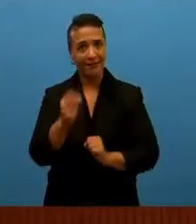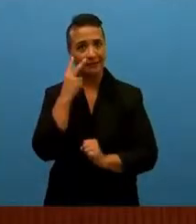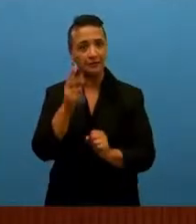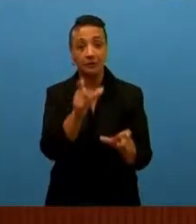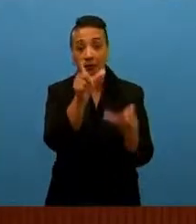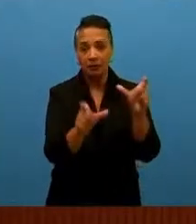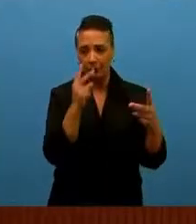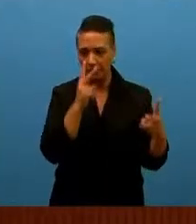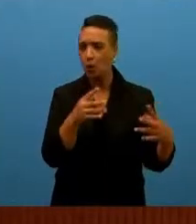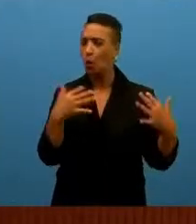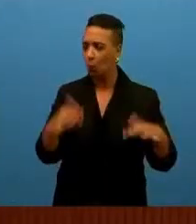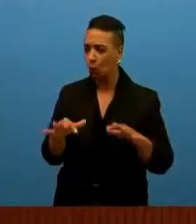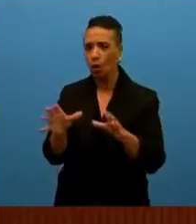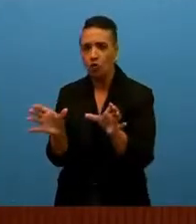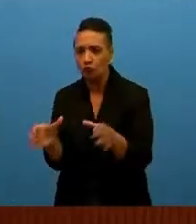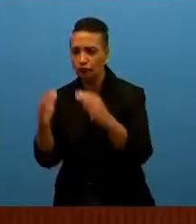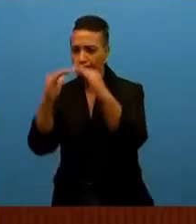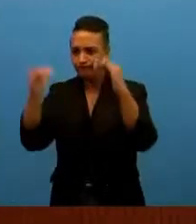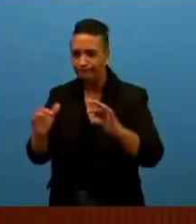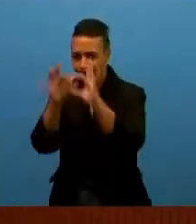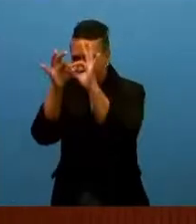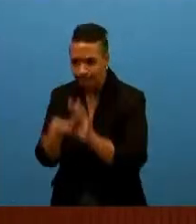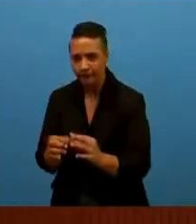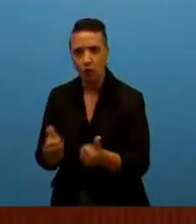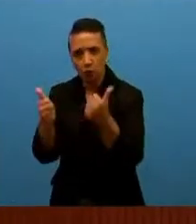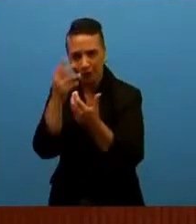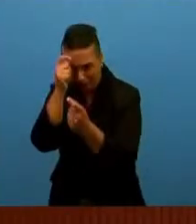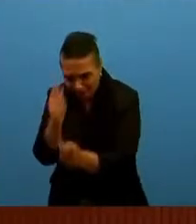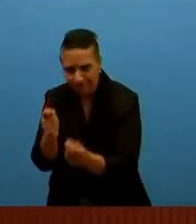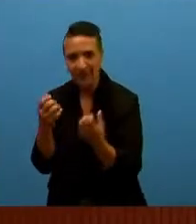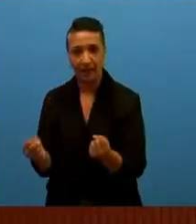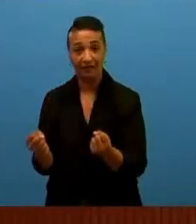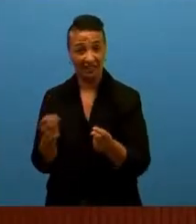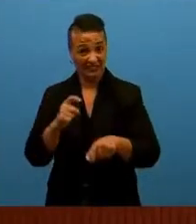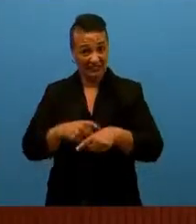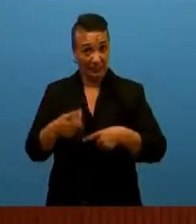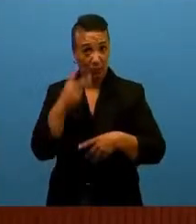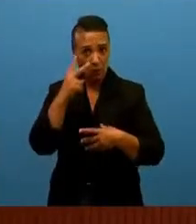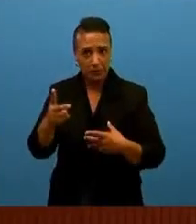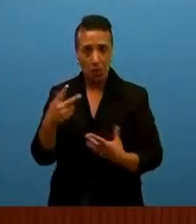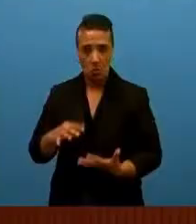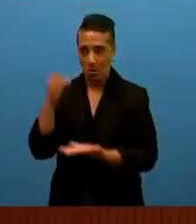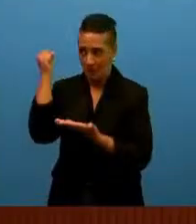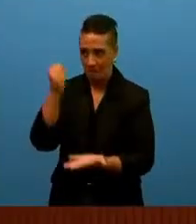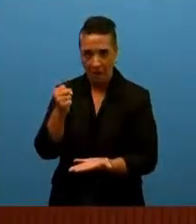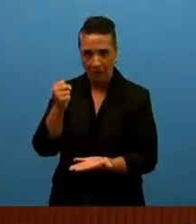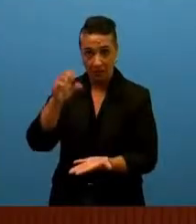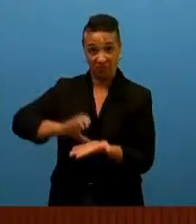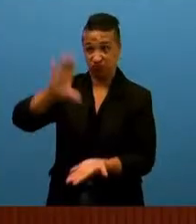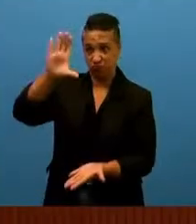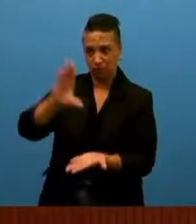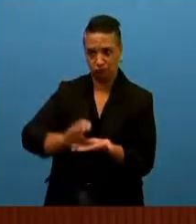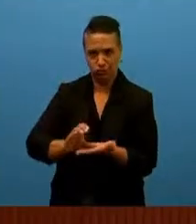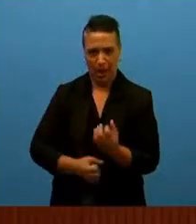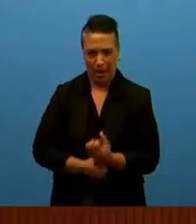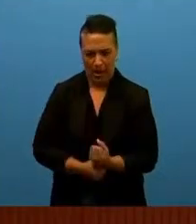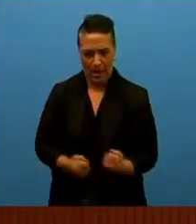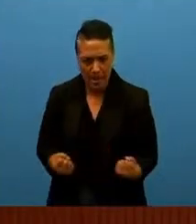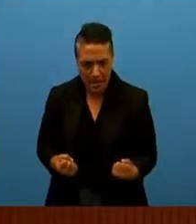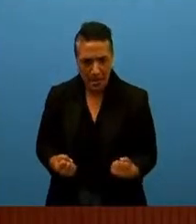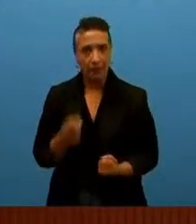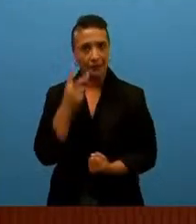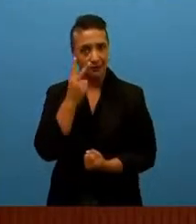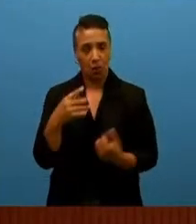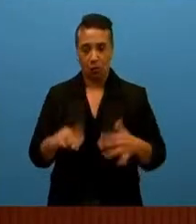in multilateralism itself. In times of the budget liquidity crisis, when institutions face growing skepticism,